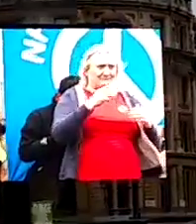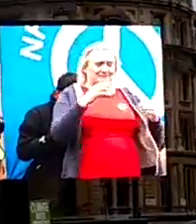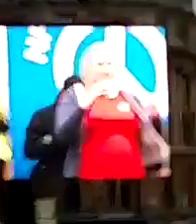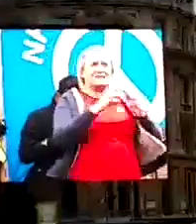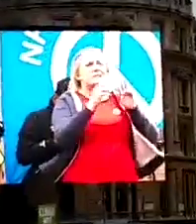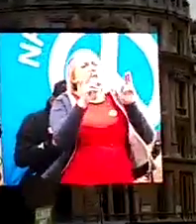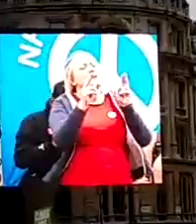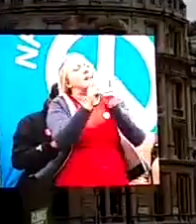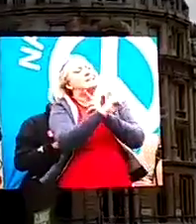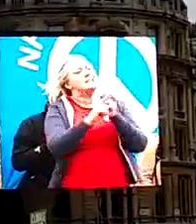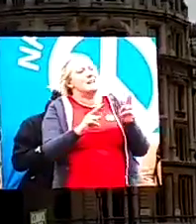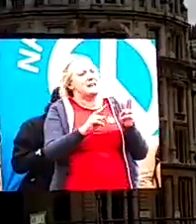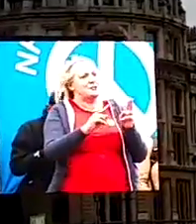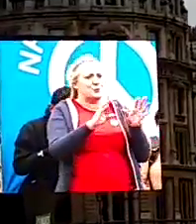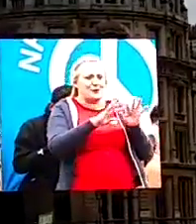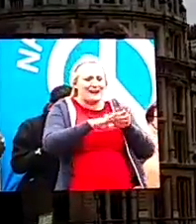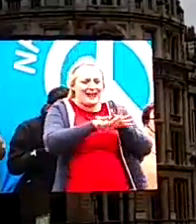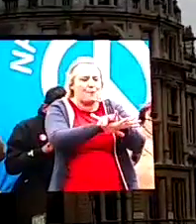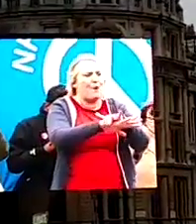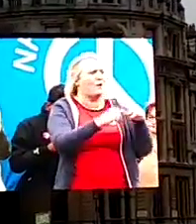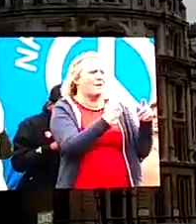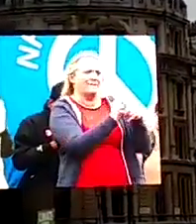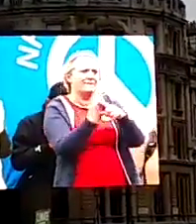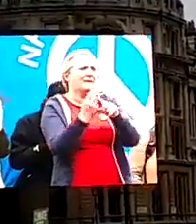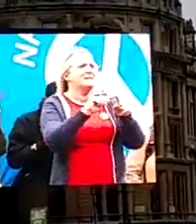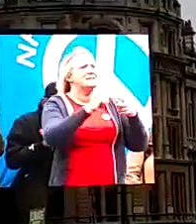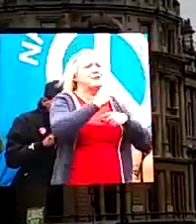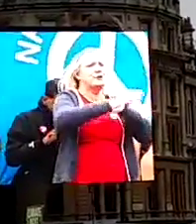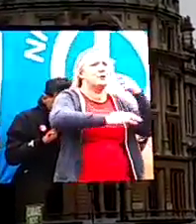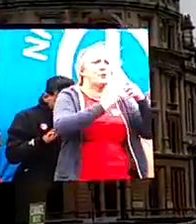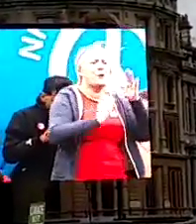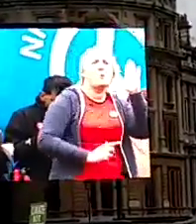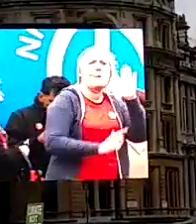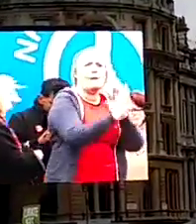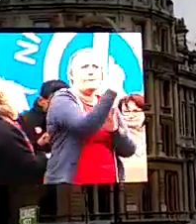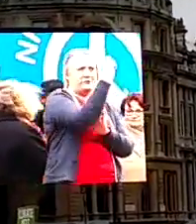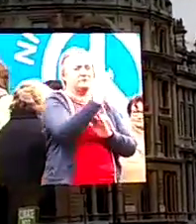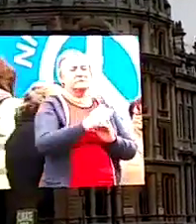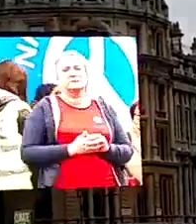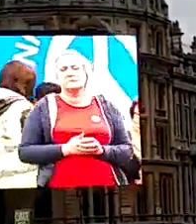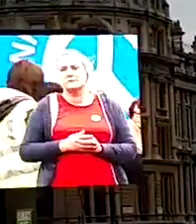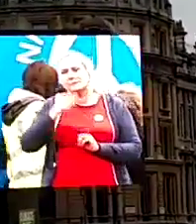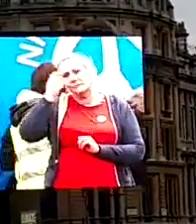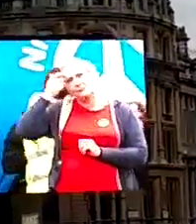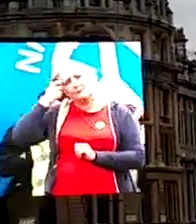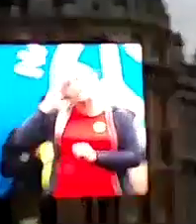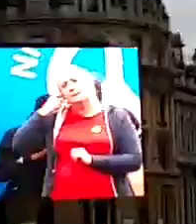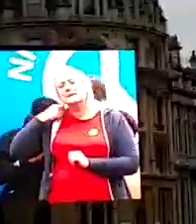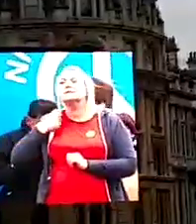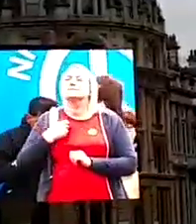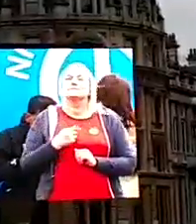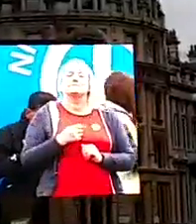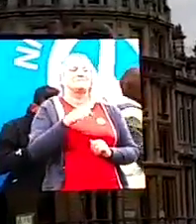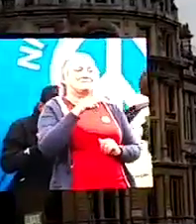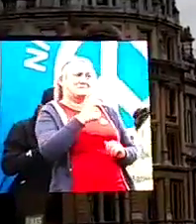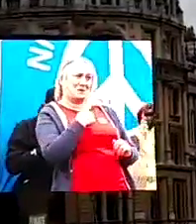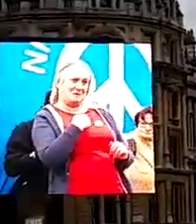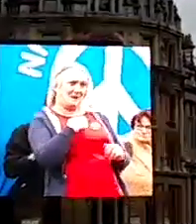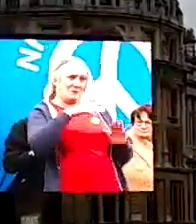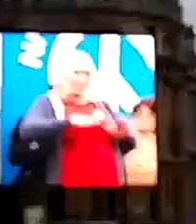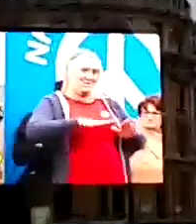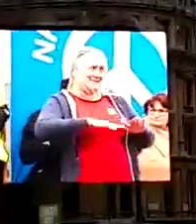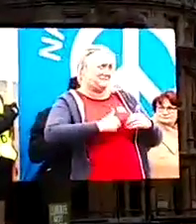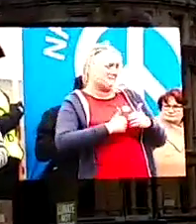international network of nuclear weapons. We are aligned to the only country to have ever used